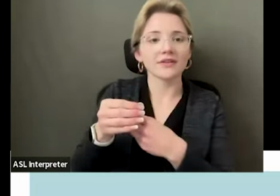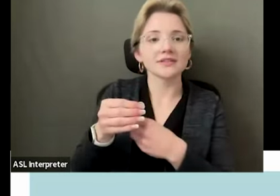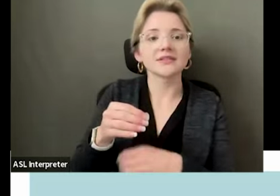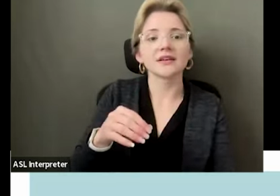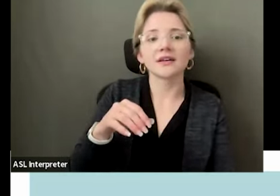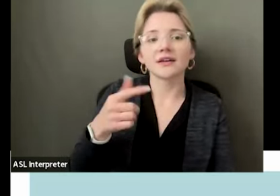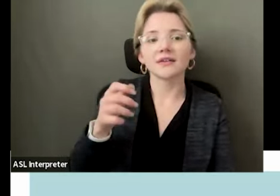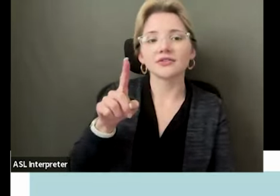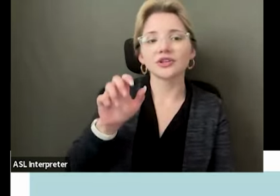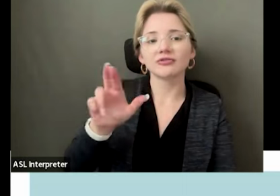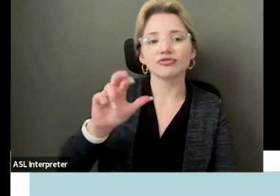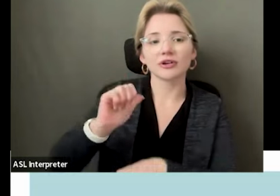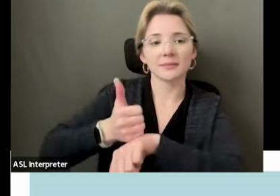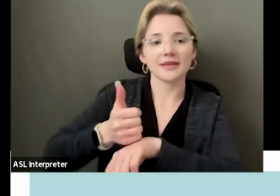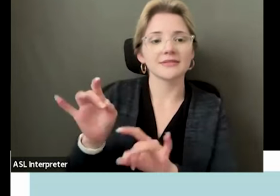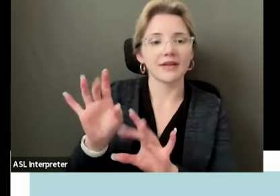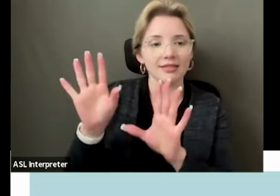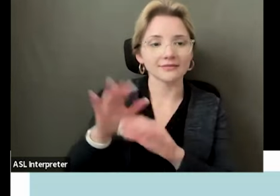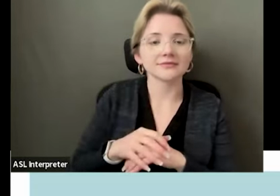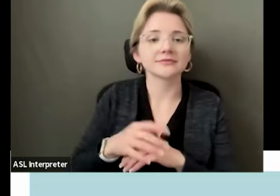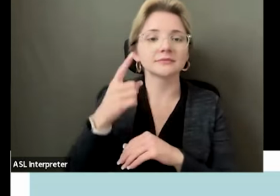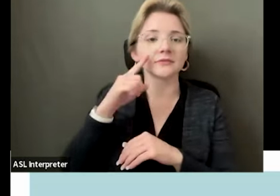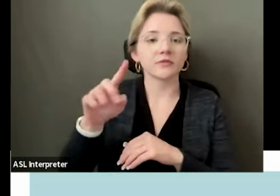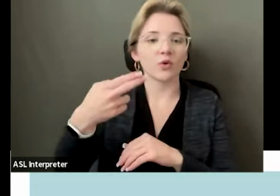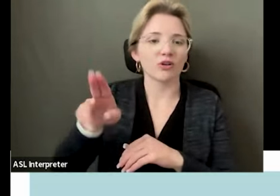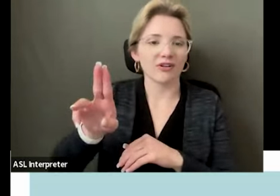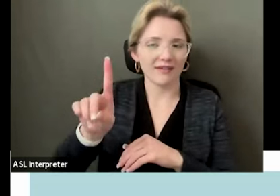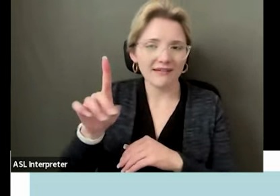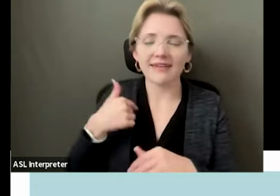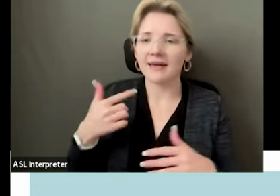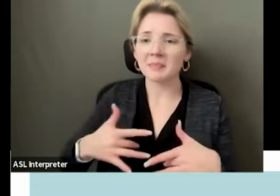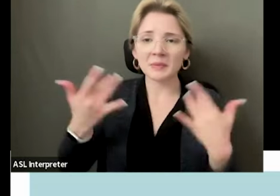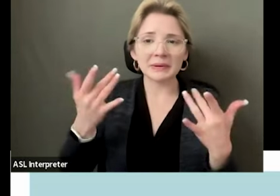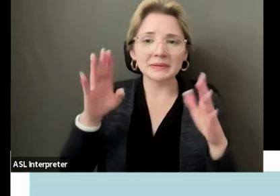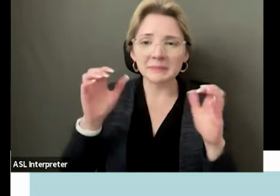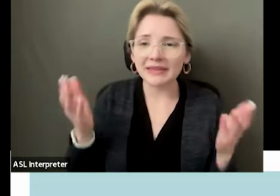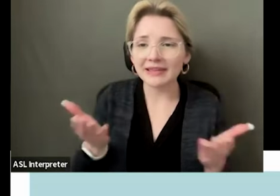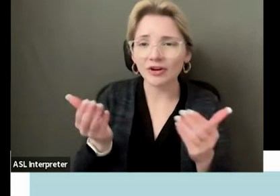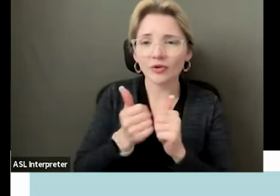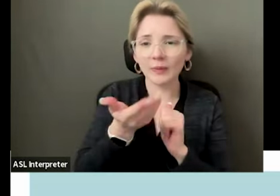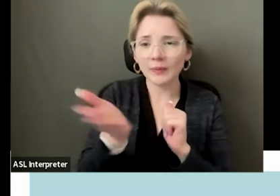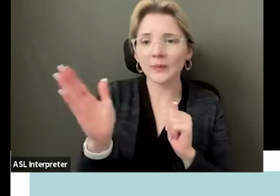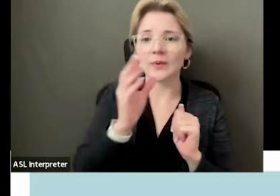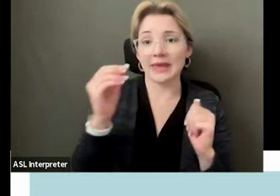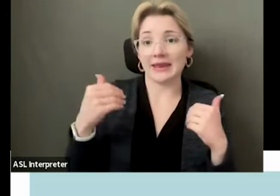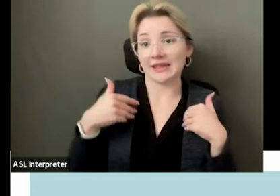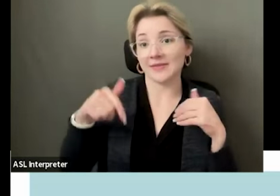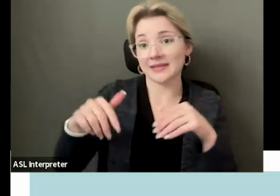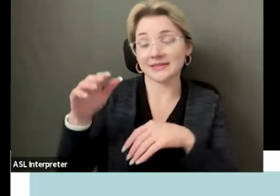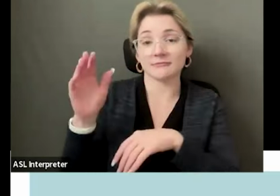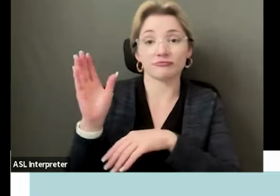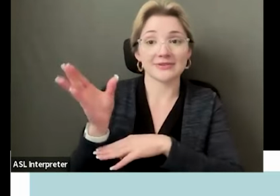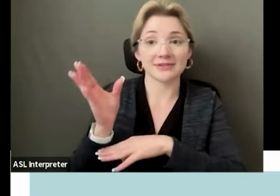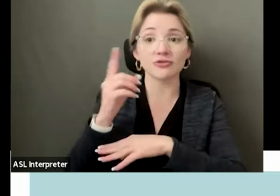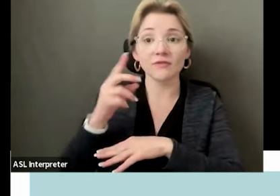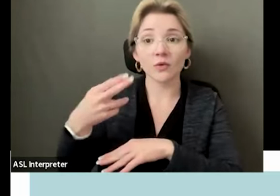of the Secretary at HUD. And we're very excited to be here with you all and have this presentation on HUD,